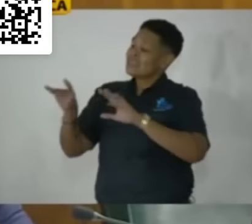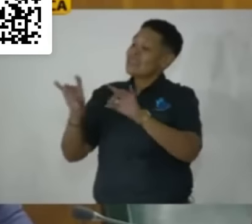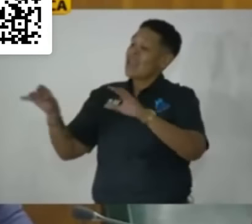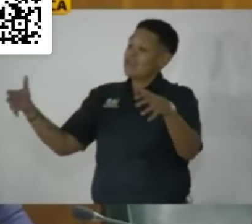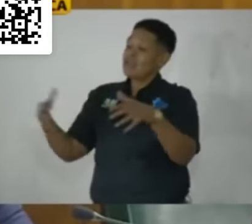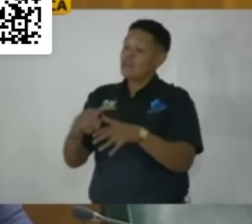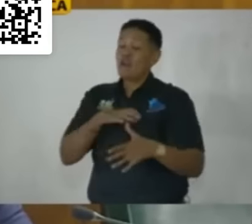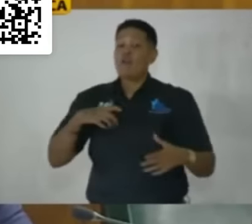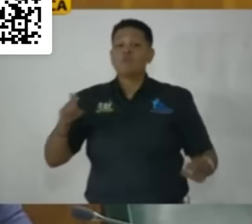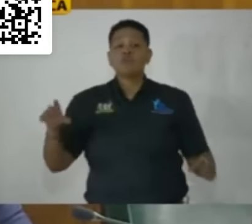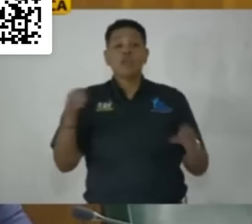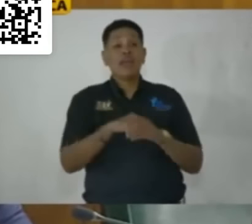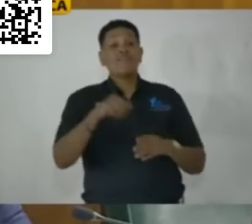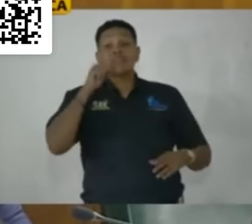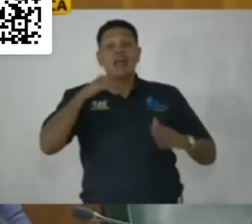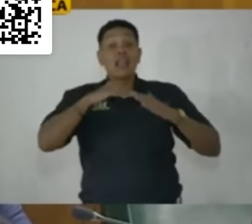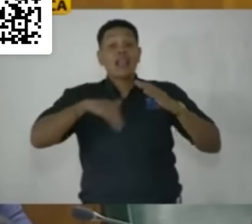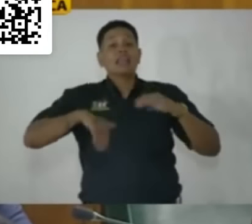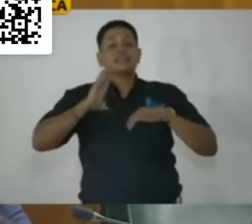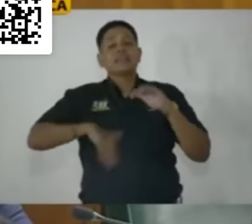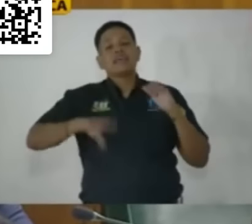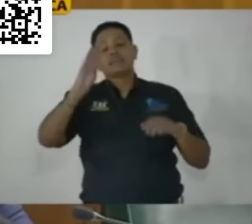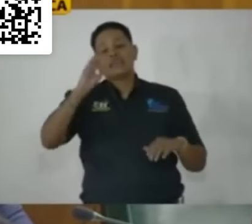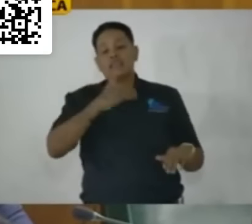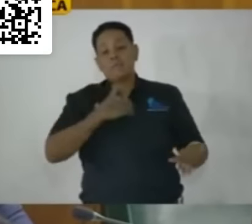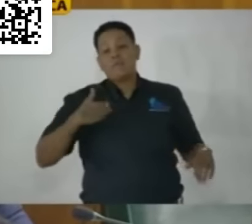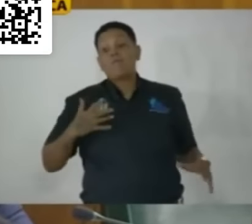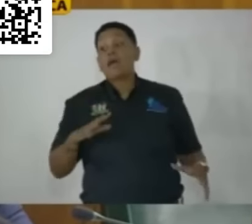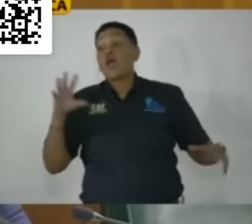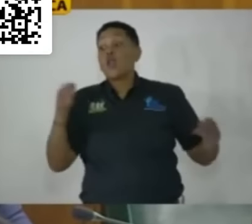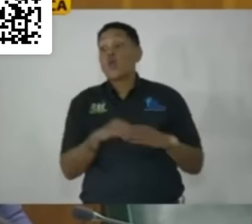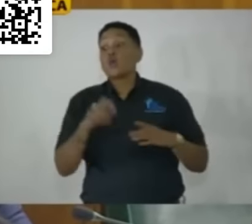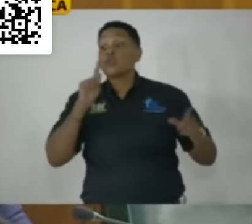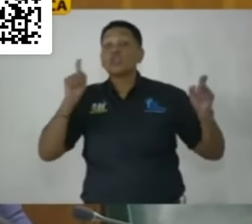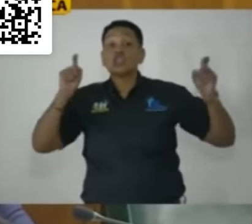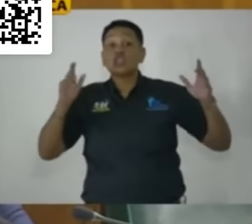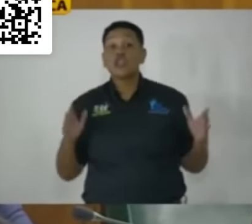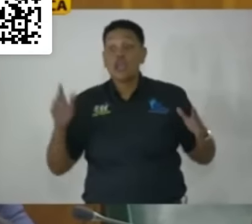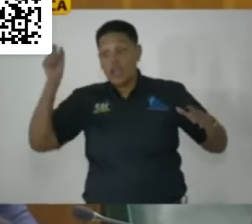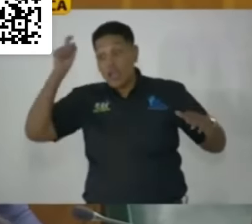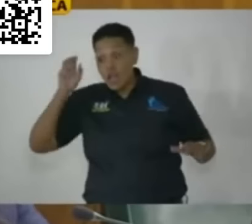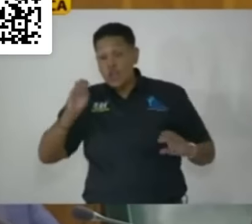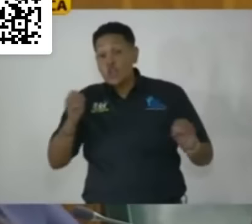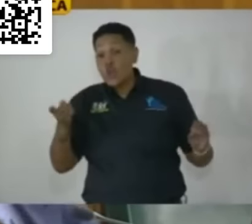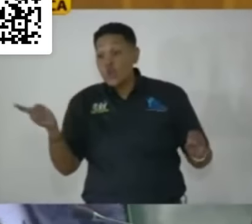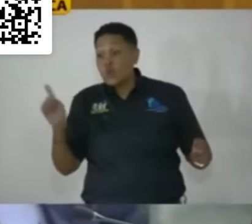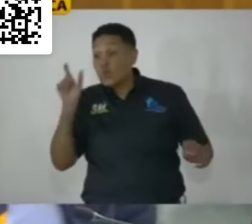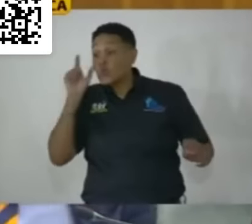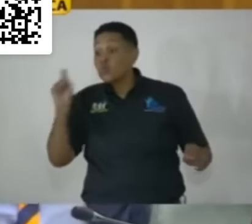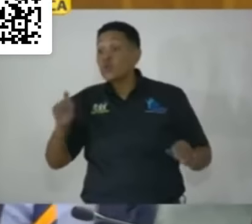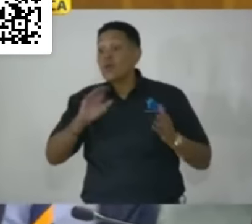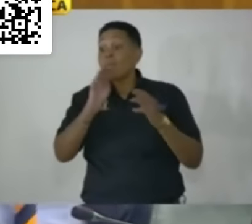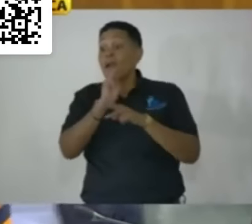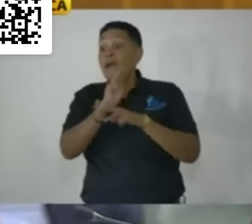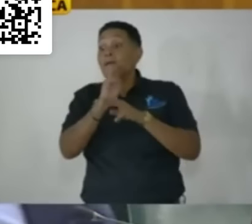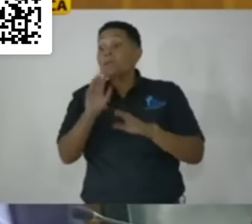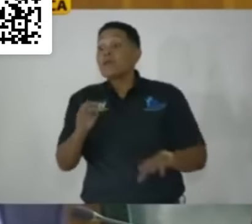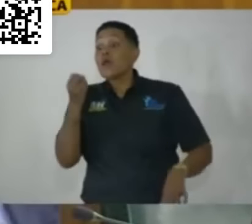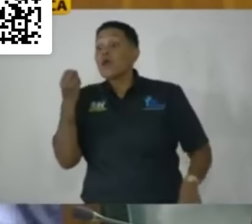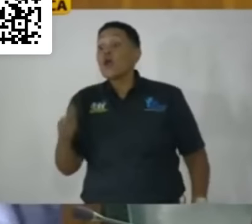shall consist of not less than 6 members, including the chairman, none of whom shall be a minister